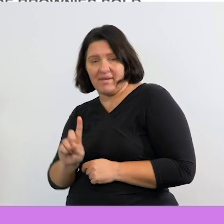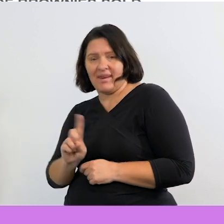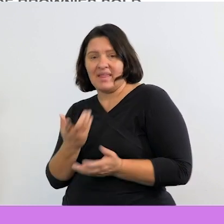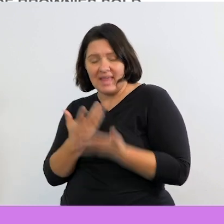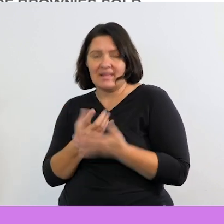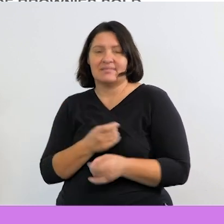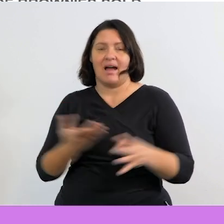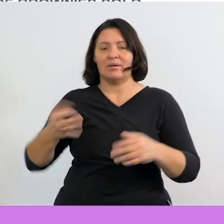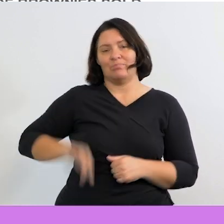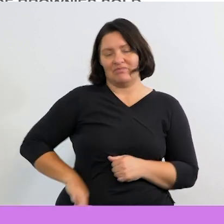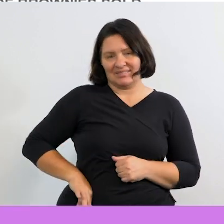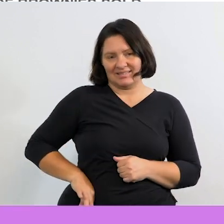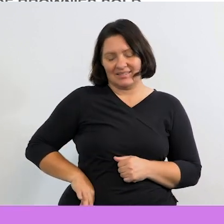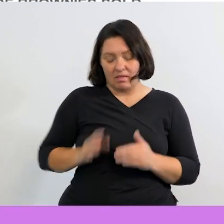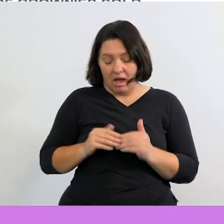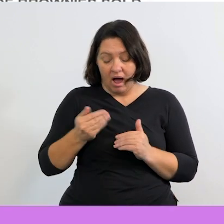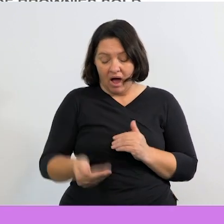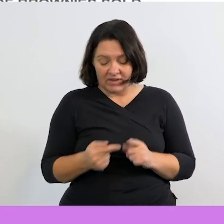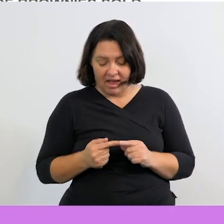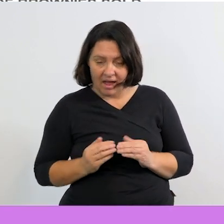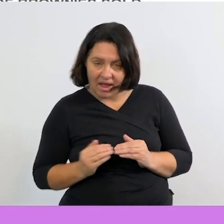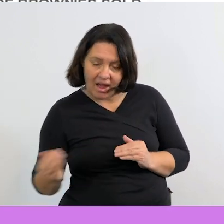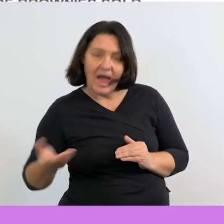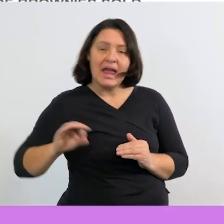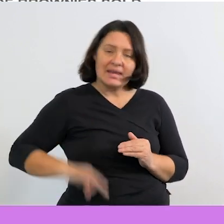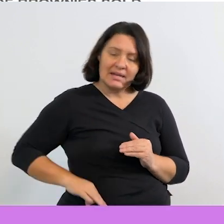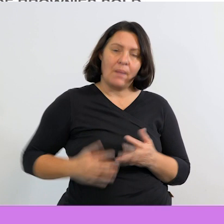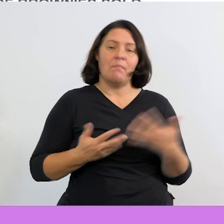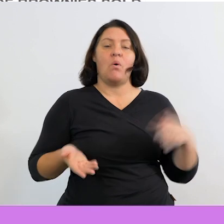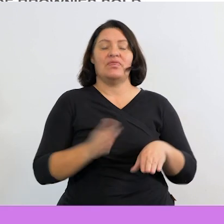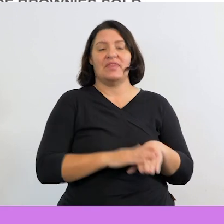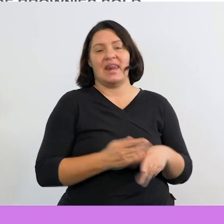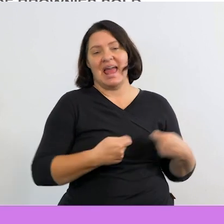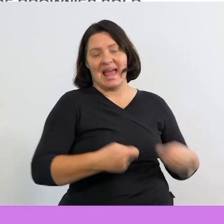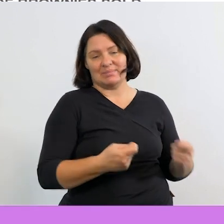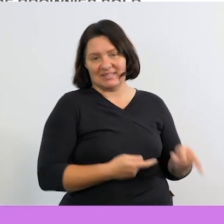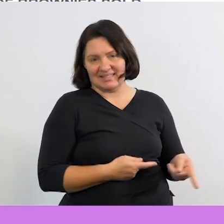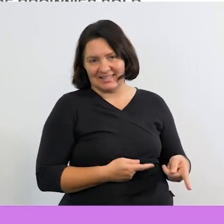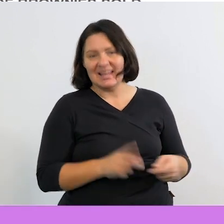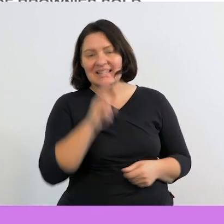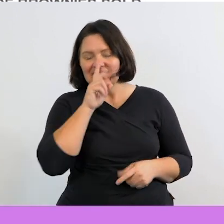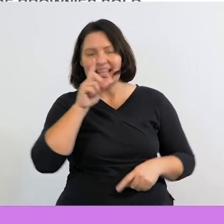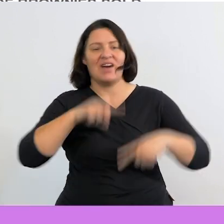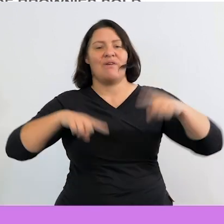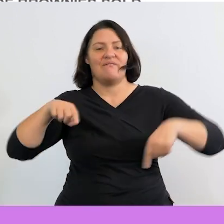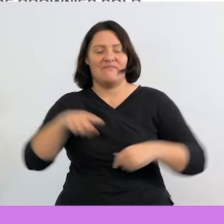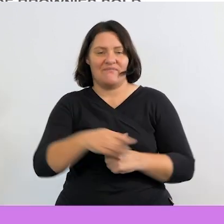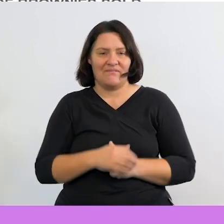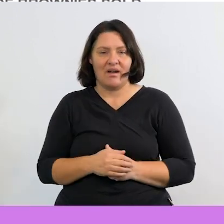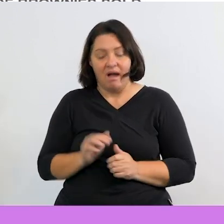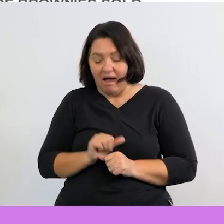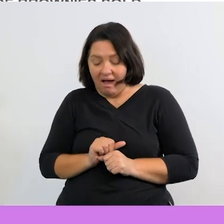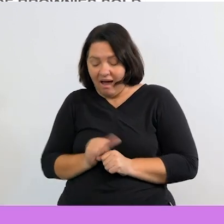101 brownies. Okay, so after that point now, the income will become more than the expenses. As you can see on the graph